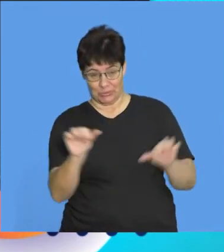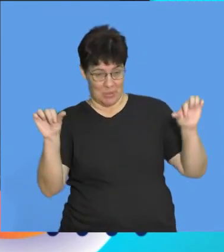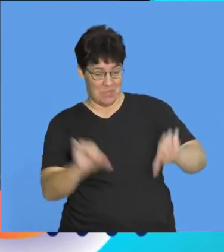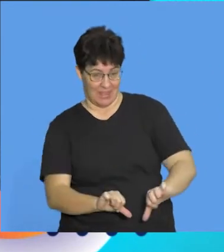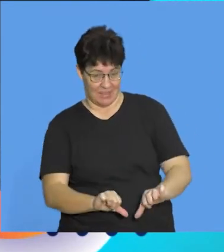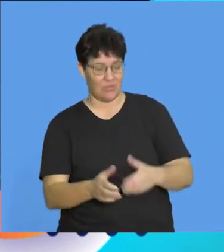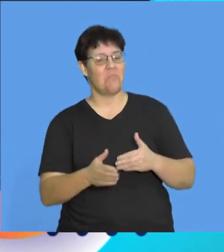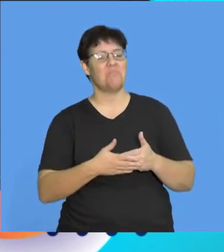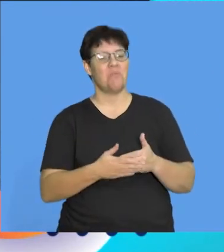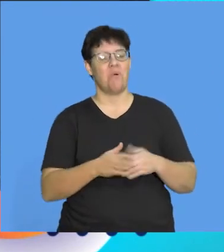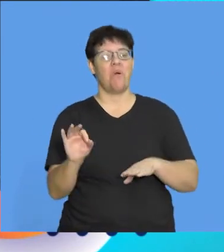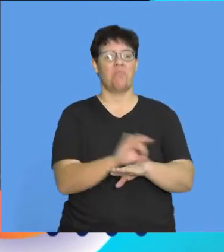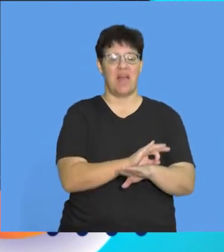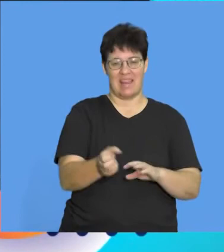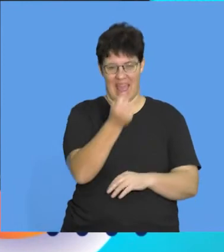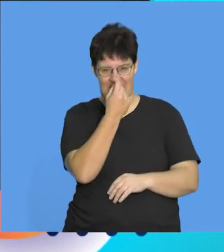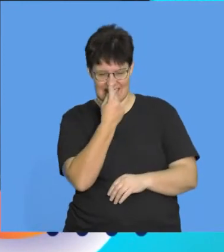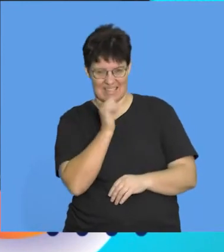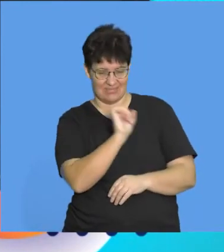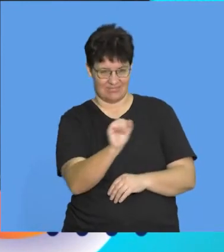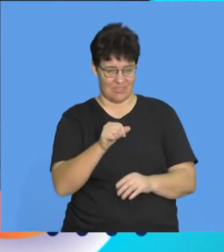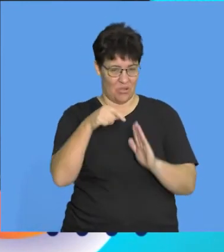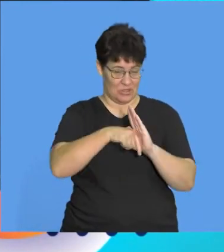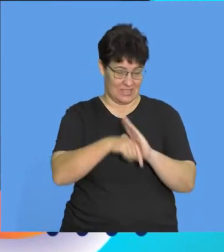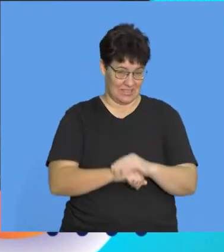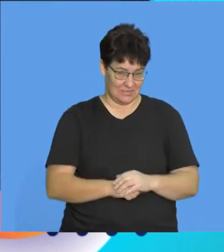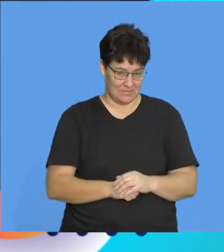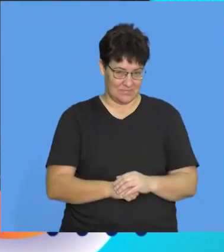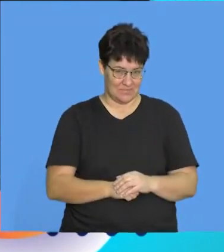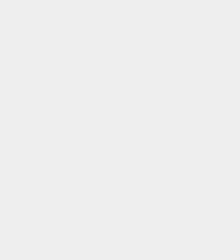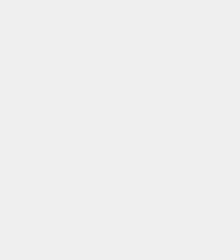can do a bit more planning and understanding around these content.